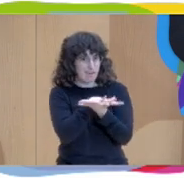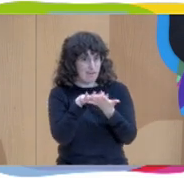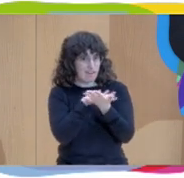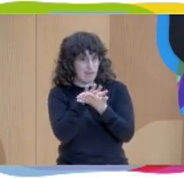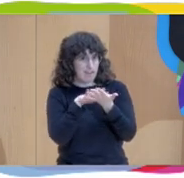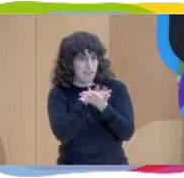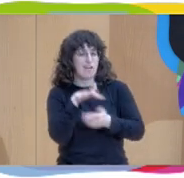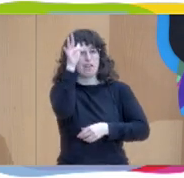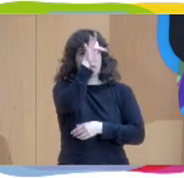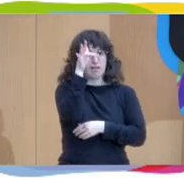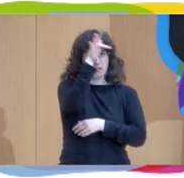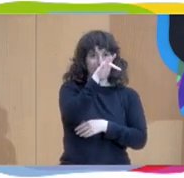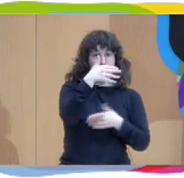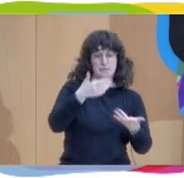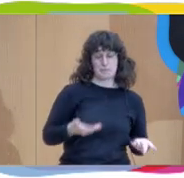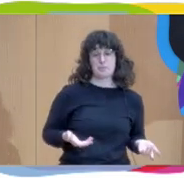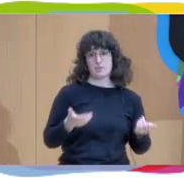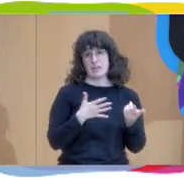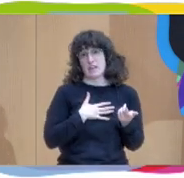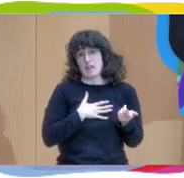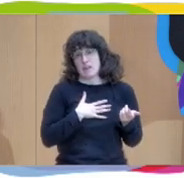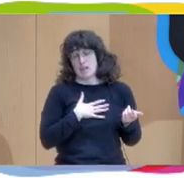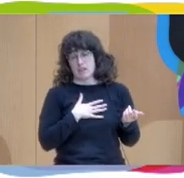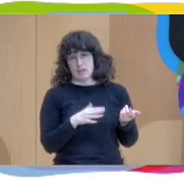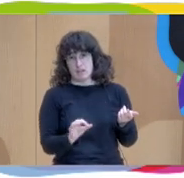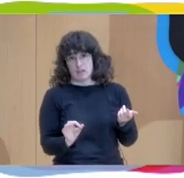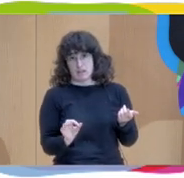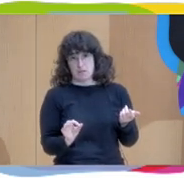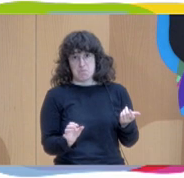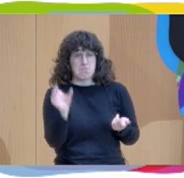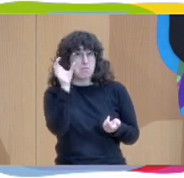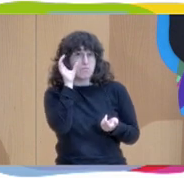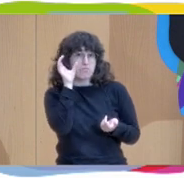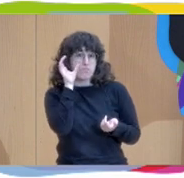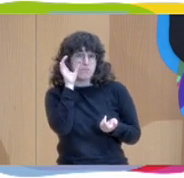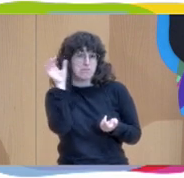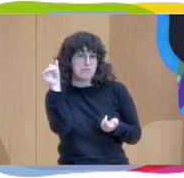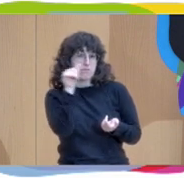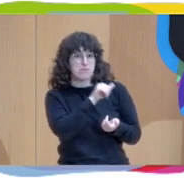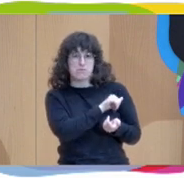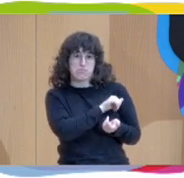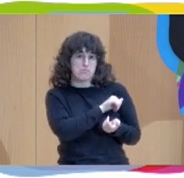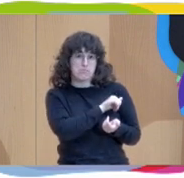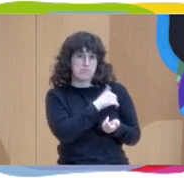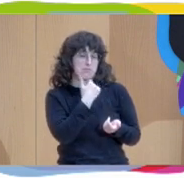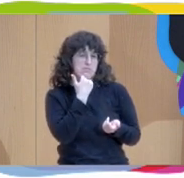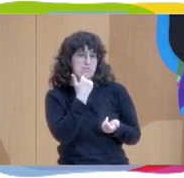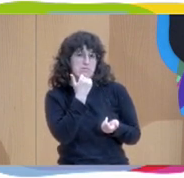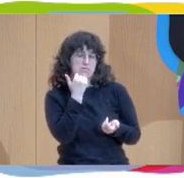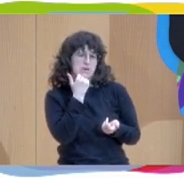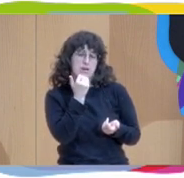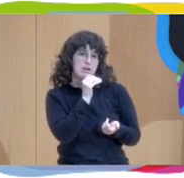Maybe we heard somebody to say, let's do the theory first. We want more theory.